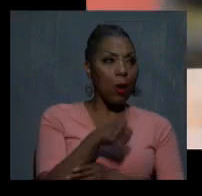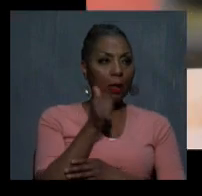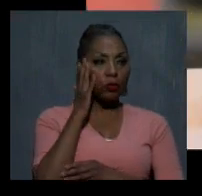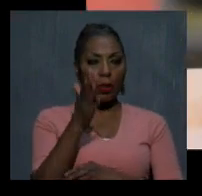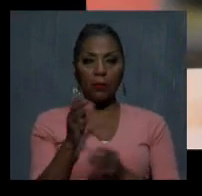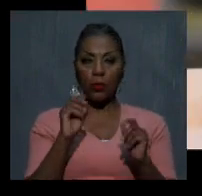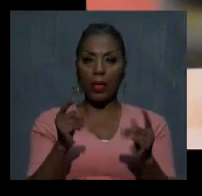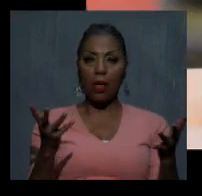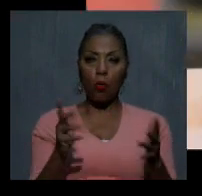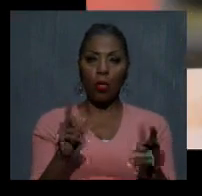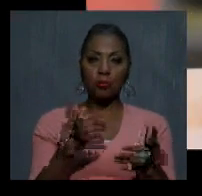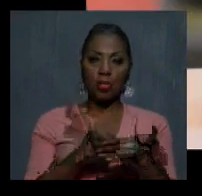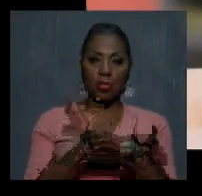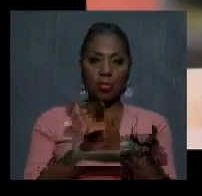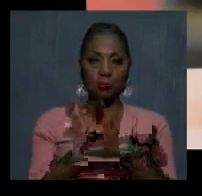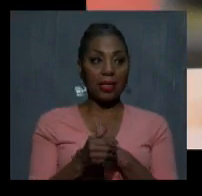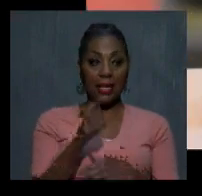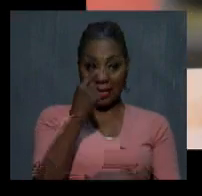Next,